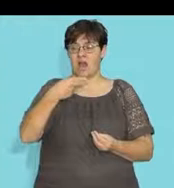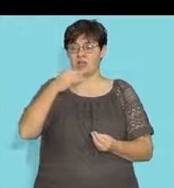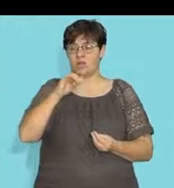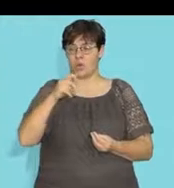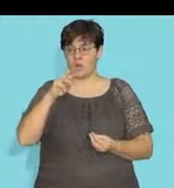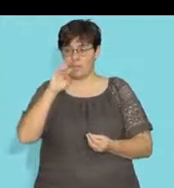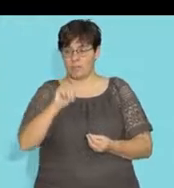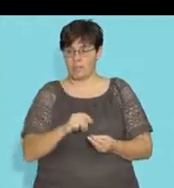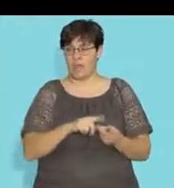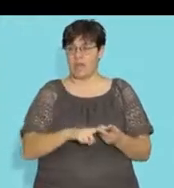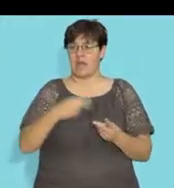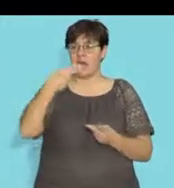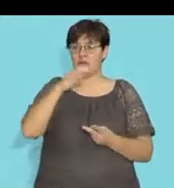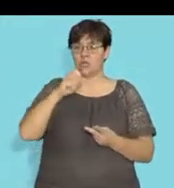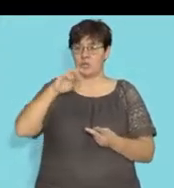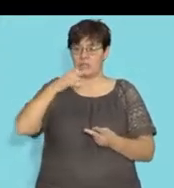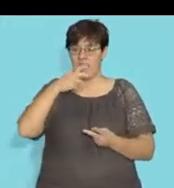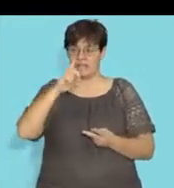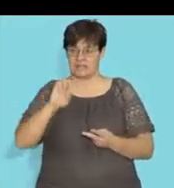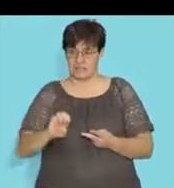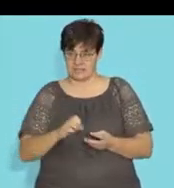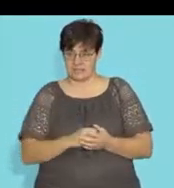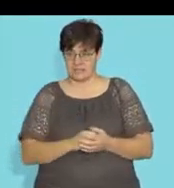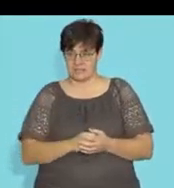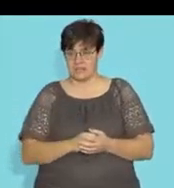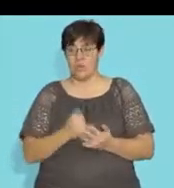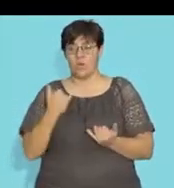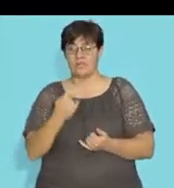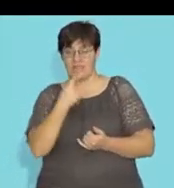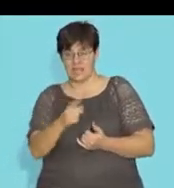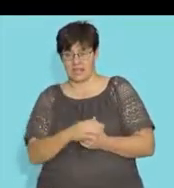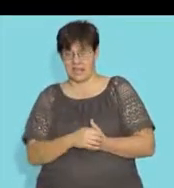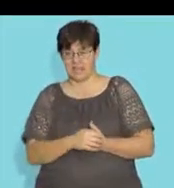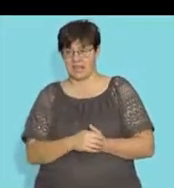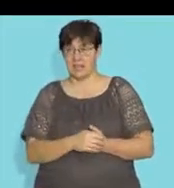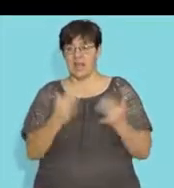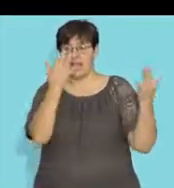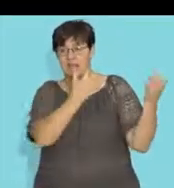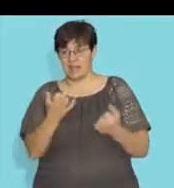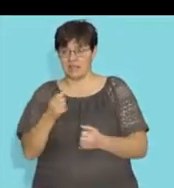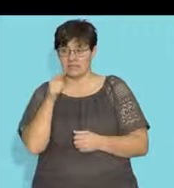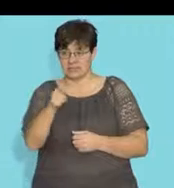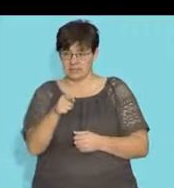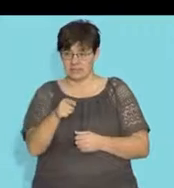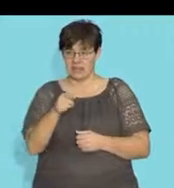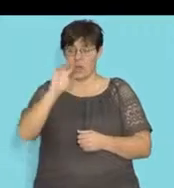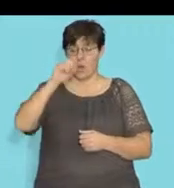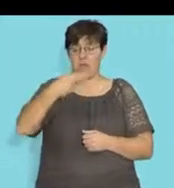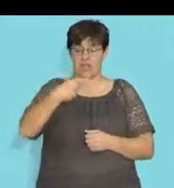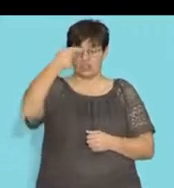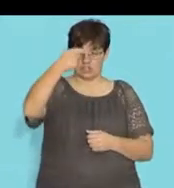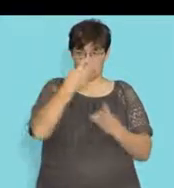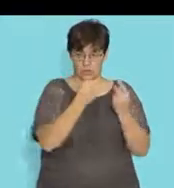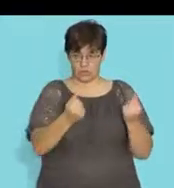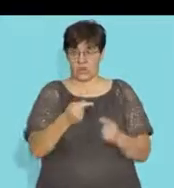well as hydroxide ions in solution. But what we say now is calculate the hydroxide ion